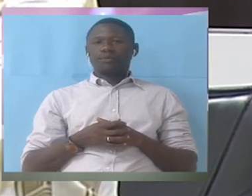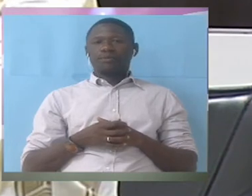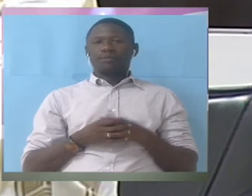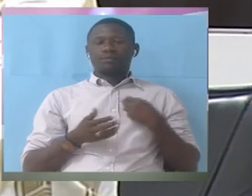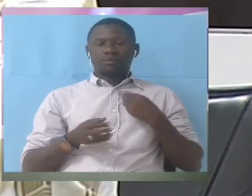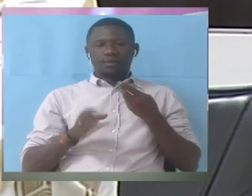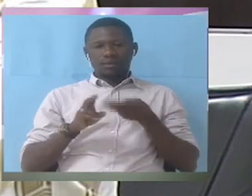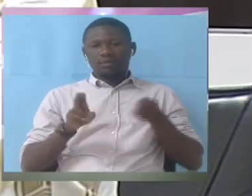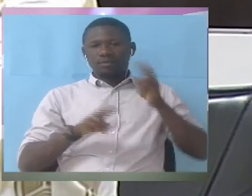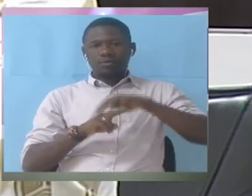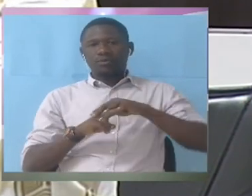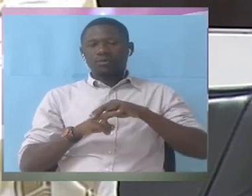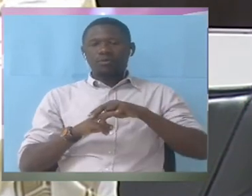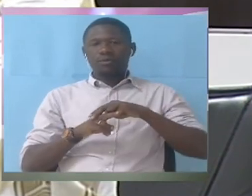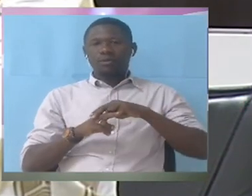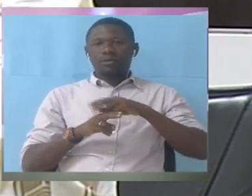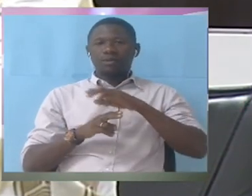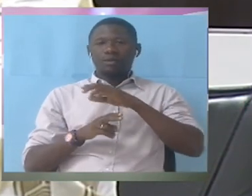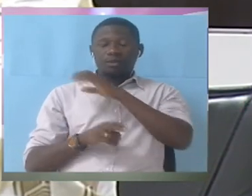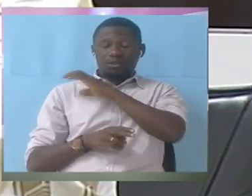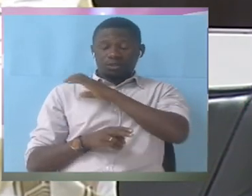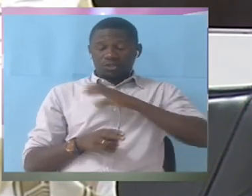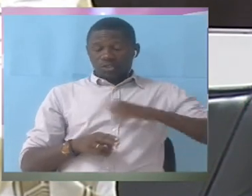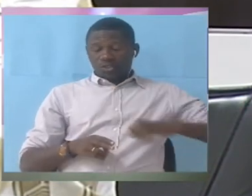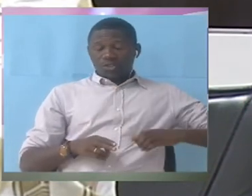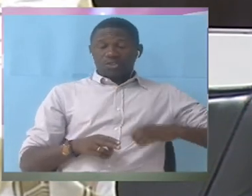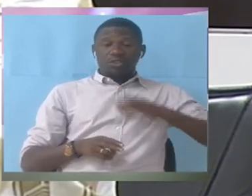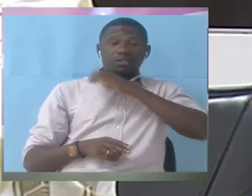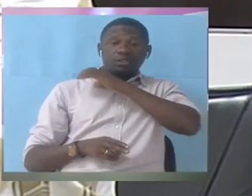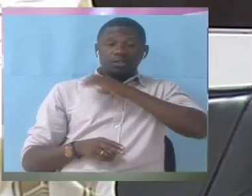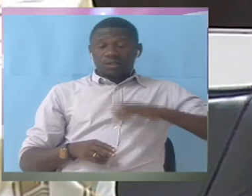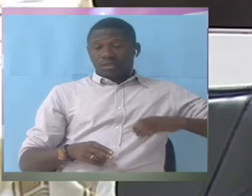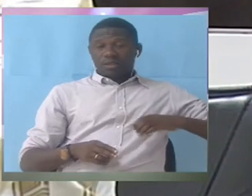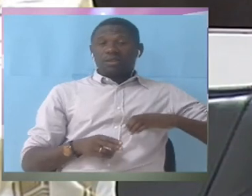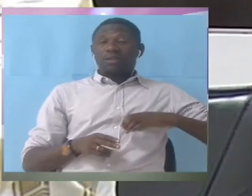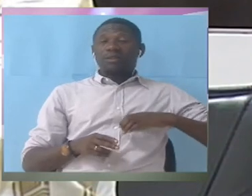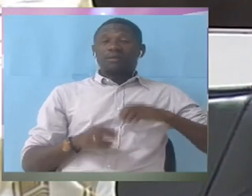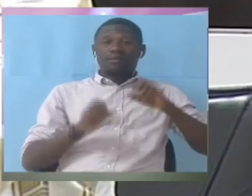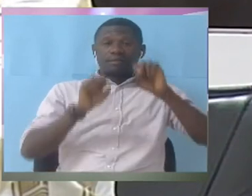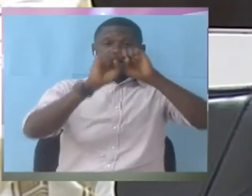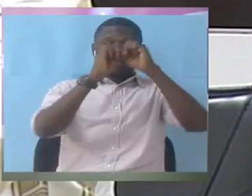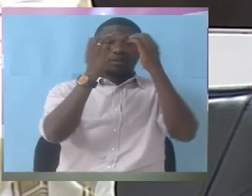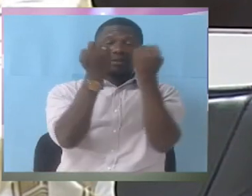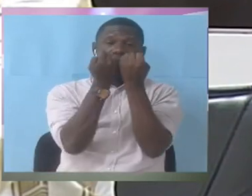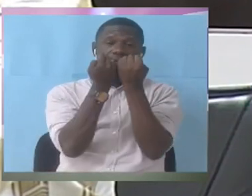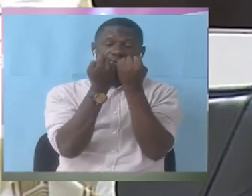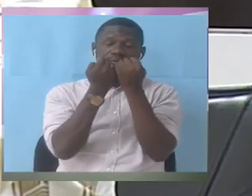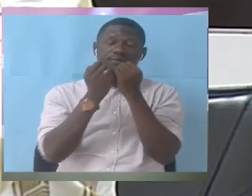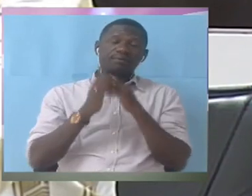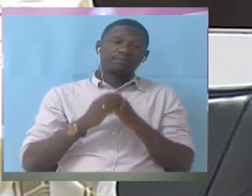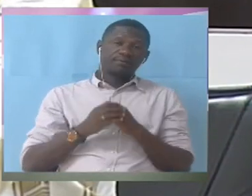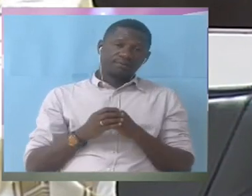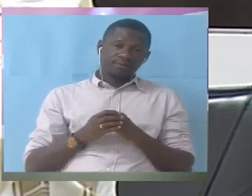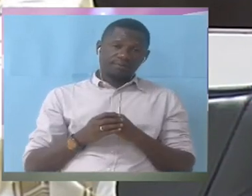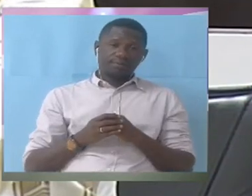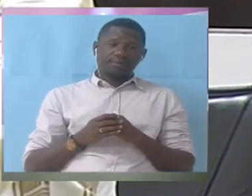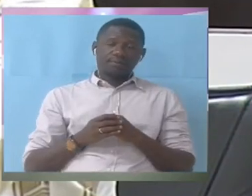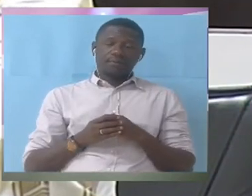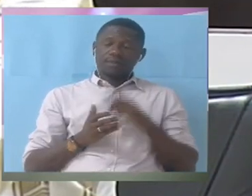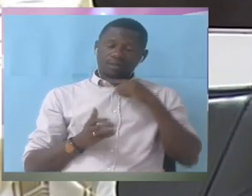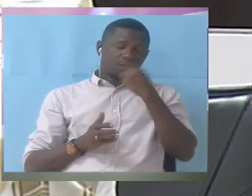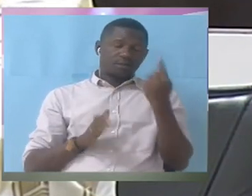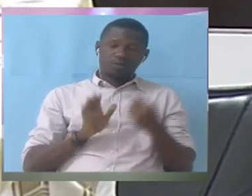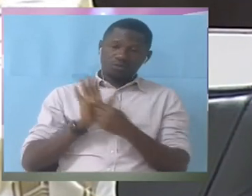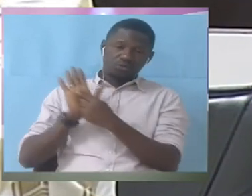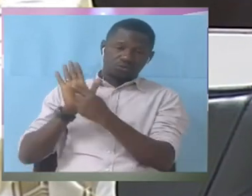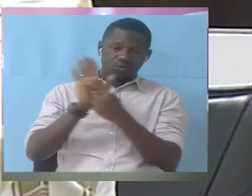chief executive. Ci la dal di dem nak ci ka nga xamne moy jité fofu ci l'hôpital ba. And showed him the